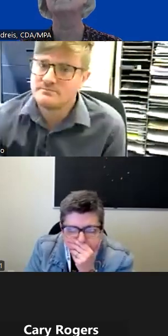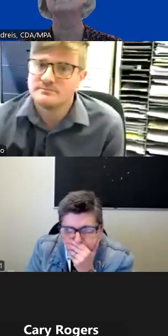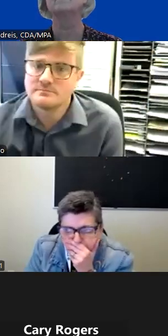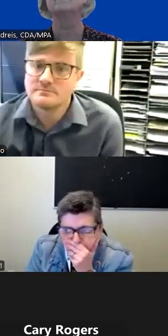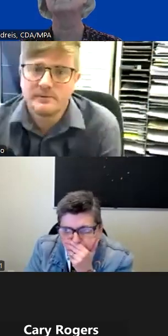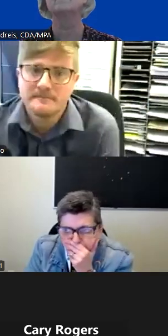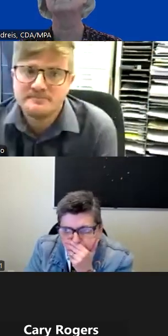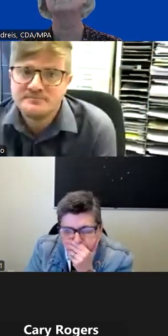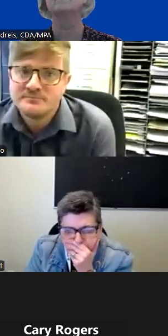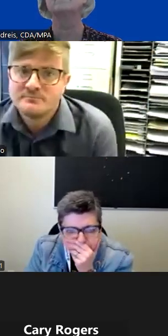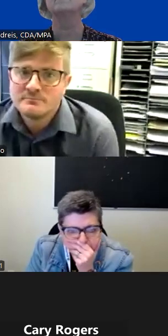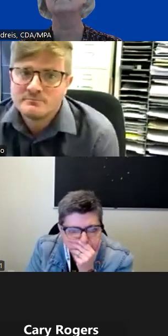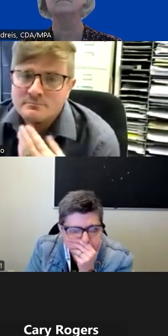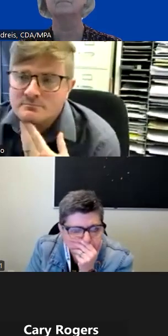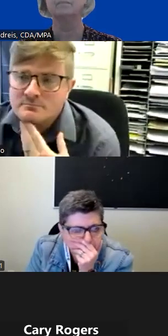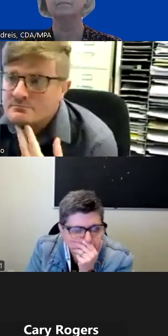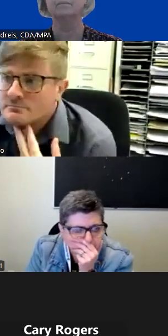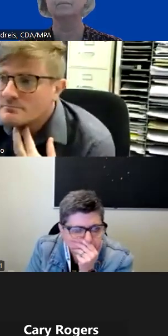Great. Thank you, Jason.